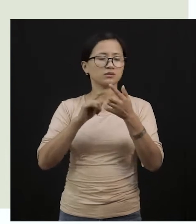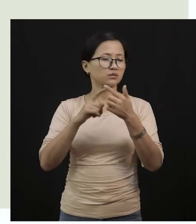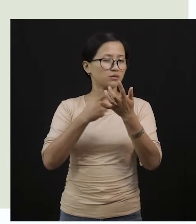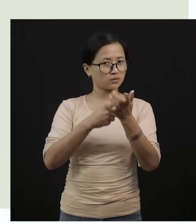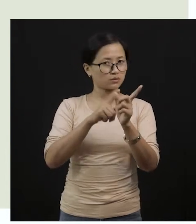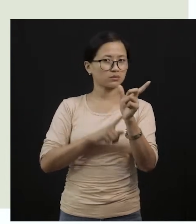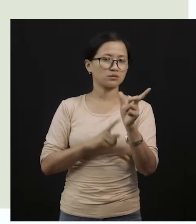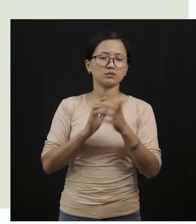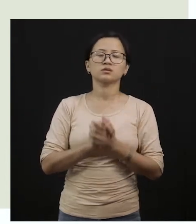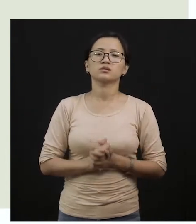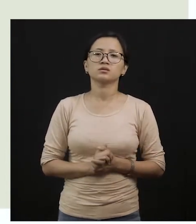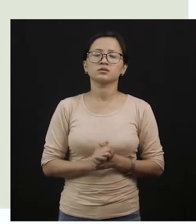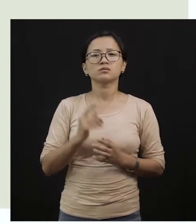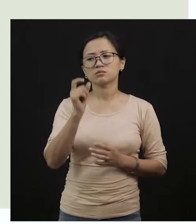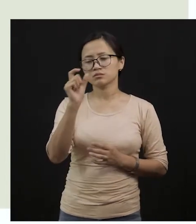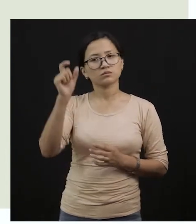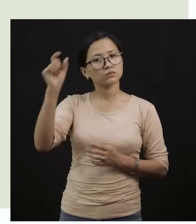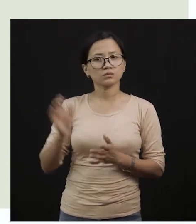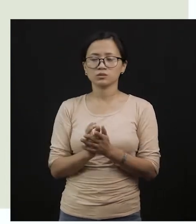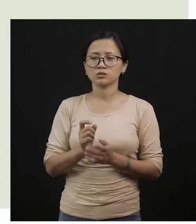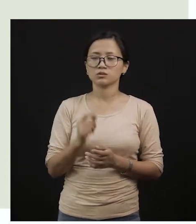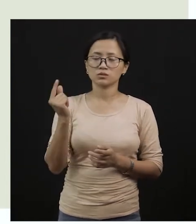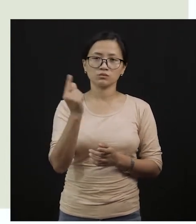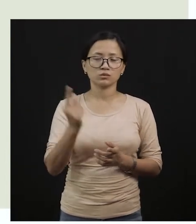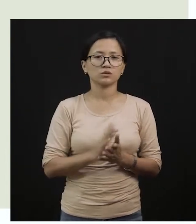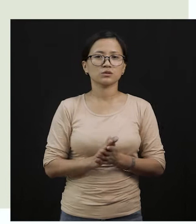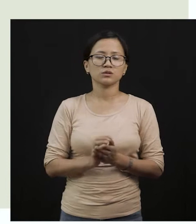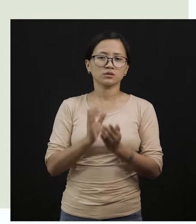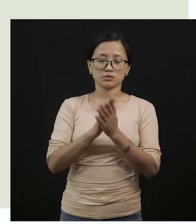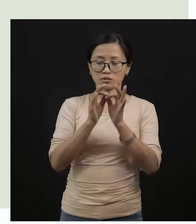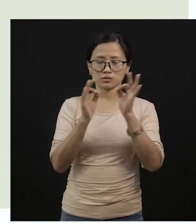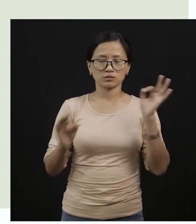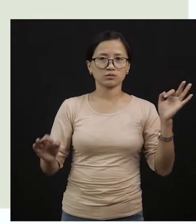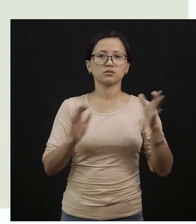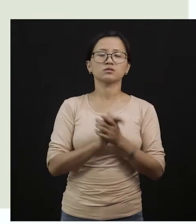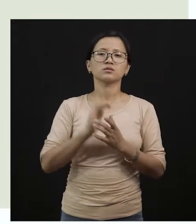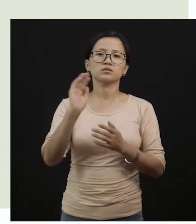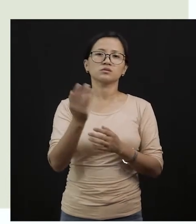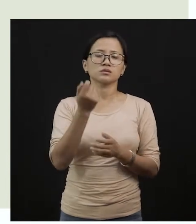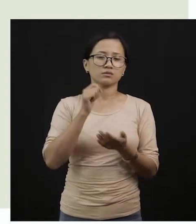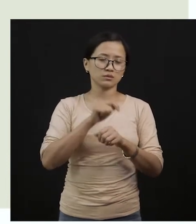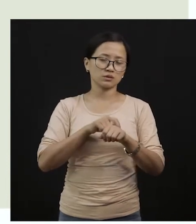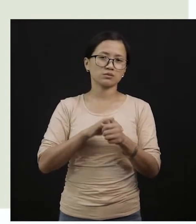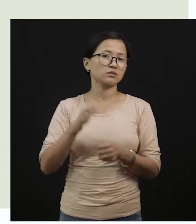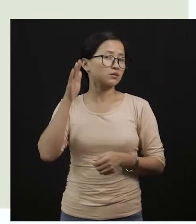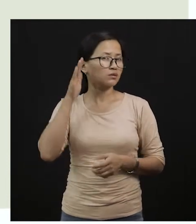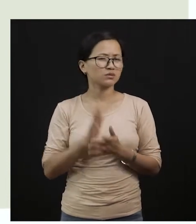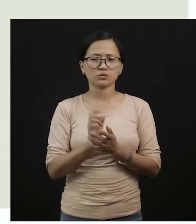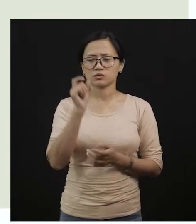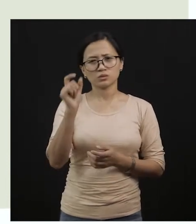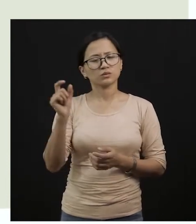words that you will be using in our story. So you have to keep these things in your mind. Sometimes we keep hearing of some